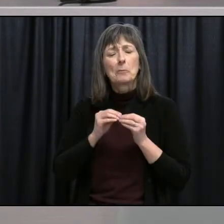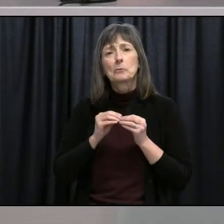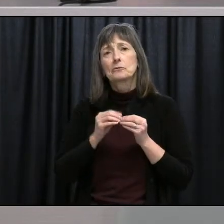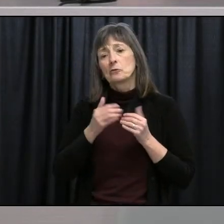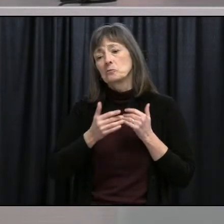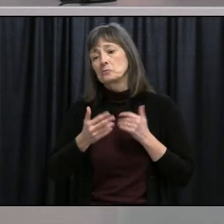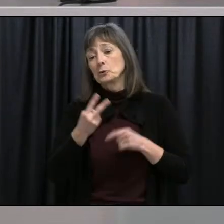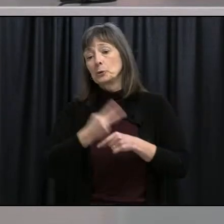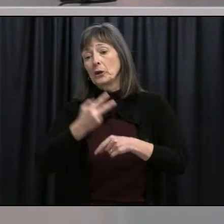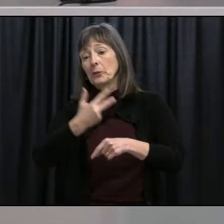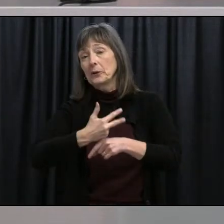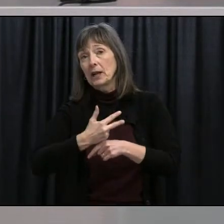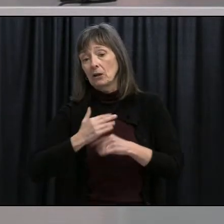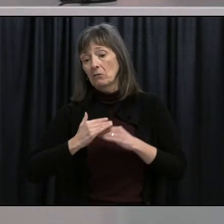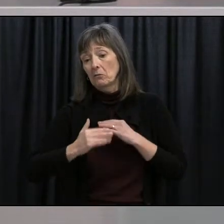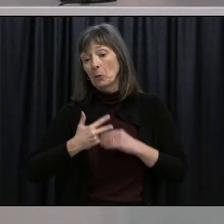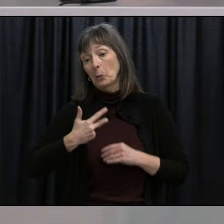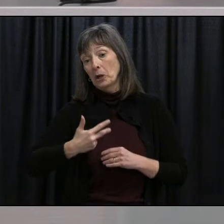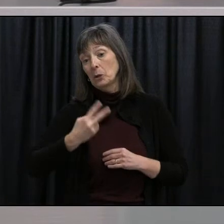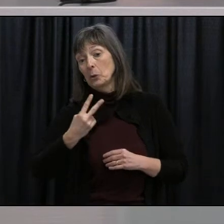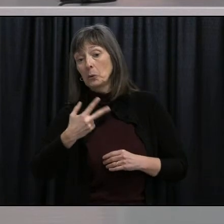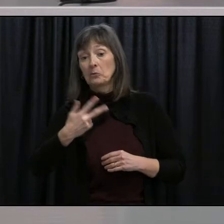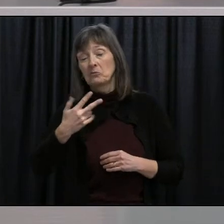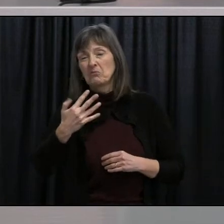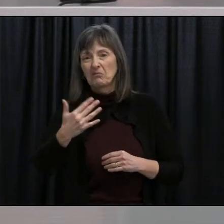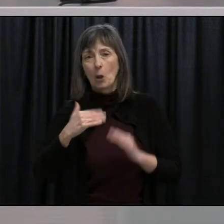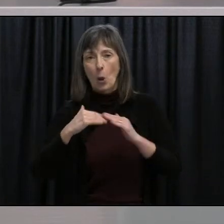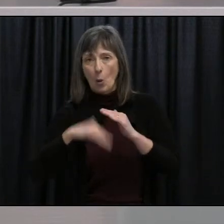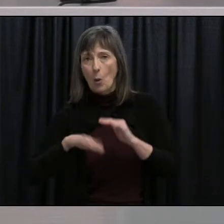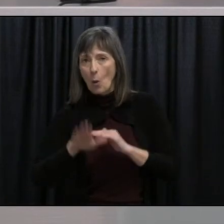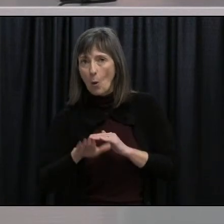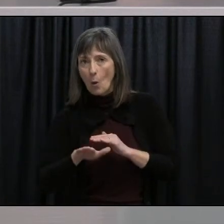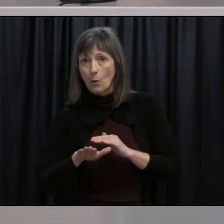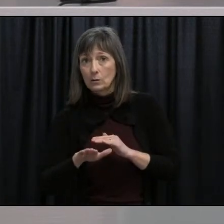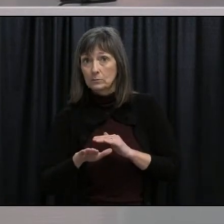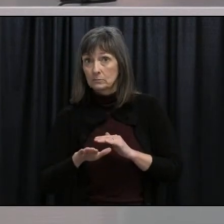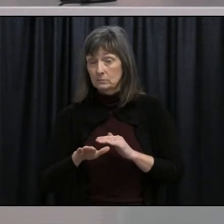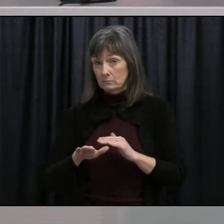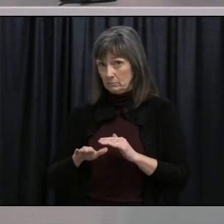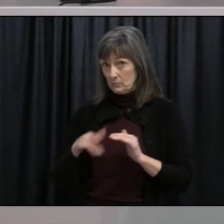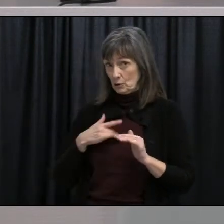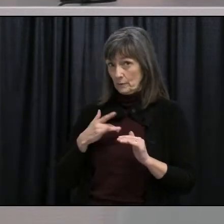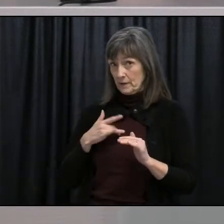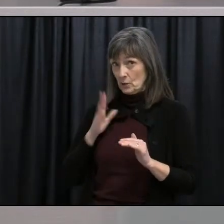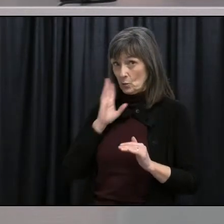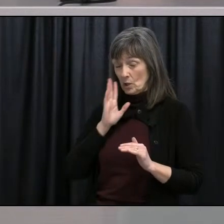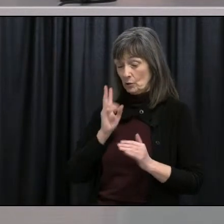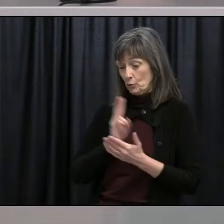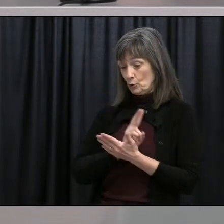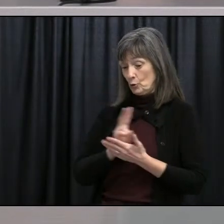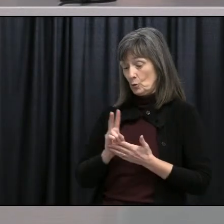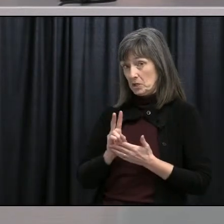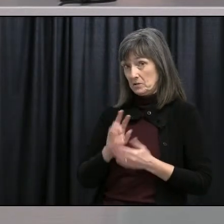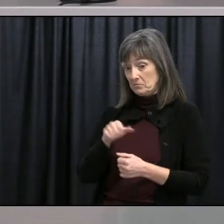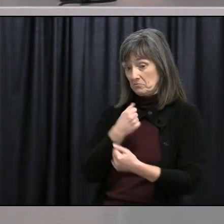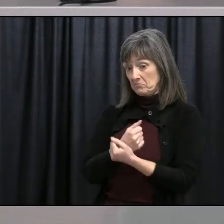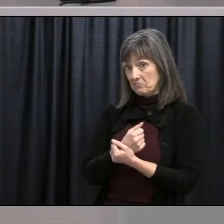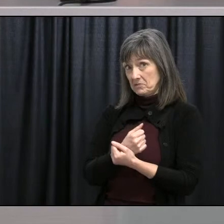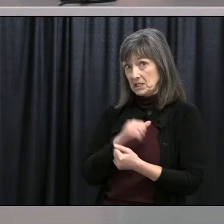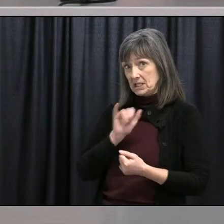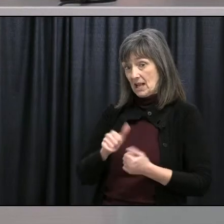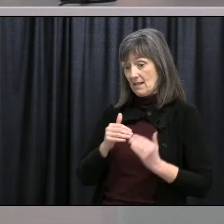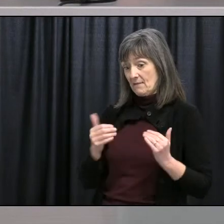days, are you open to the idea of, or the option of reviewing staying in alert level 5